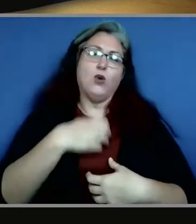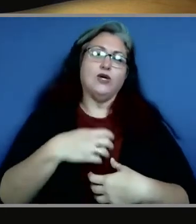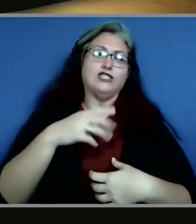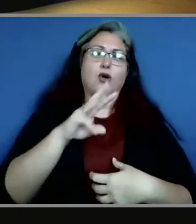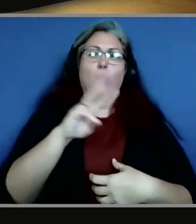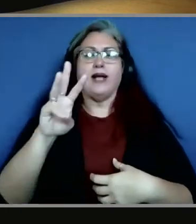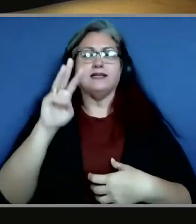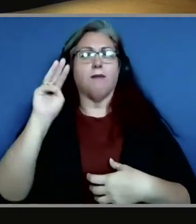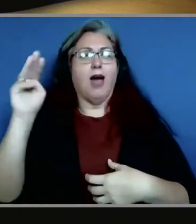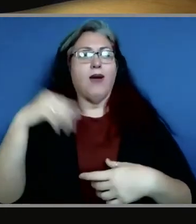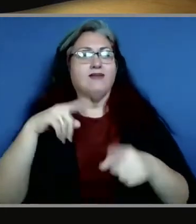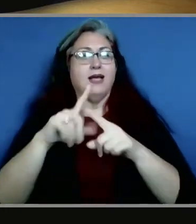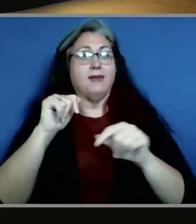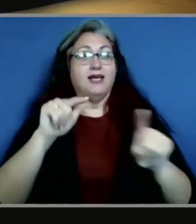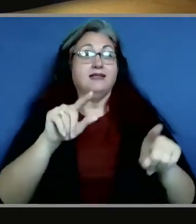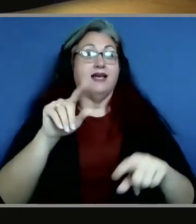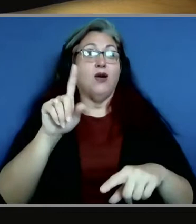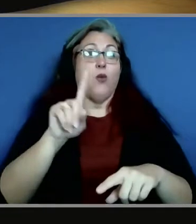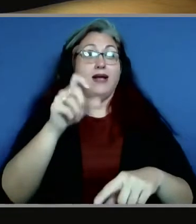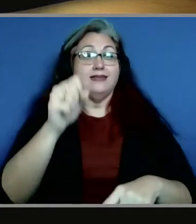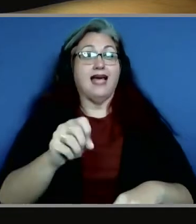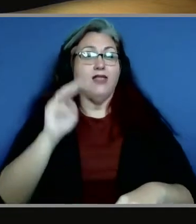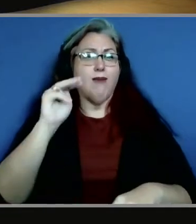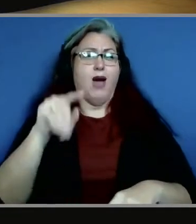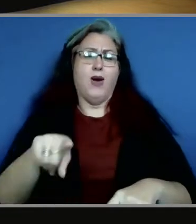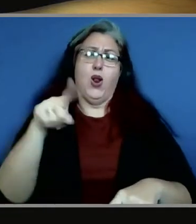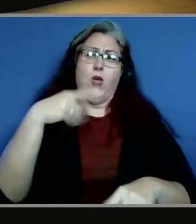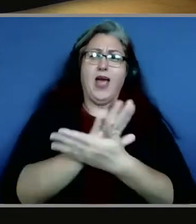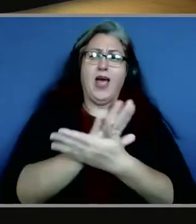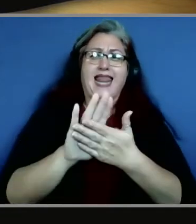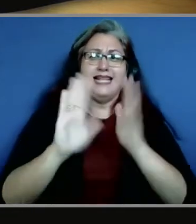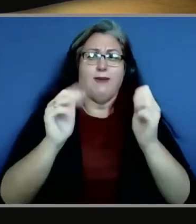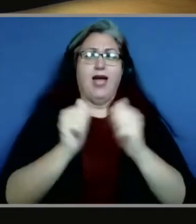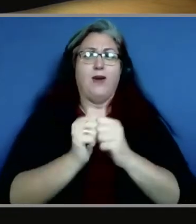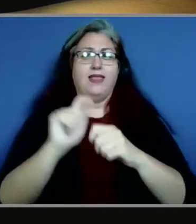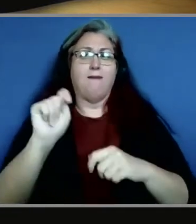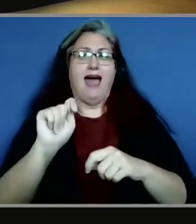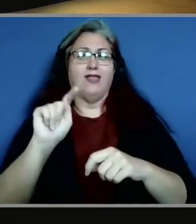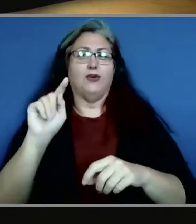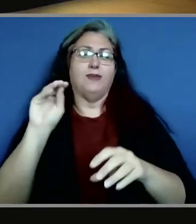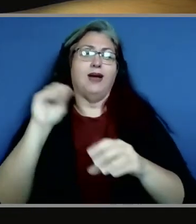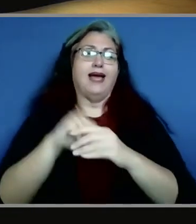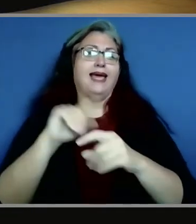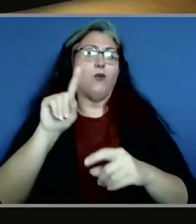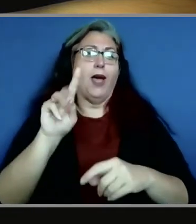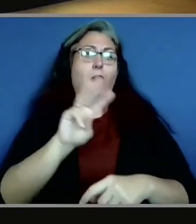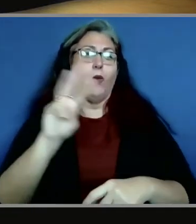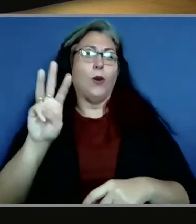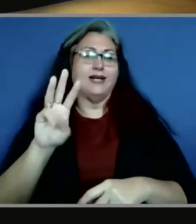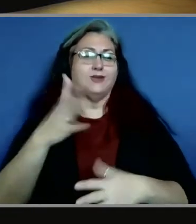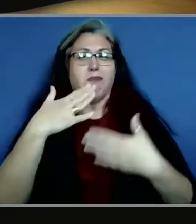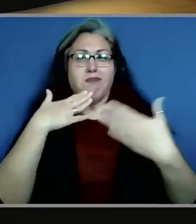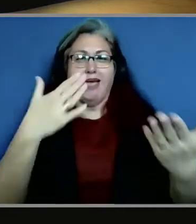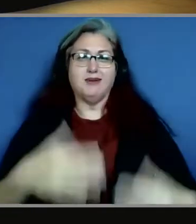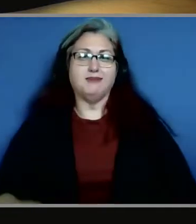Maui, because the bathrooms in South Maui were so much nicer than the bathrooms in West Maui. Thank you.